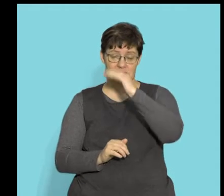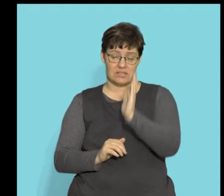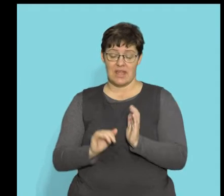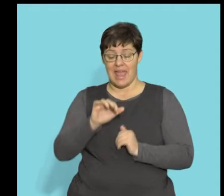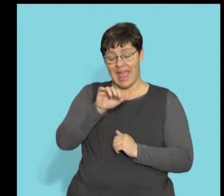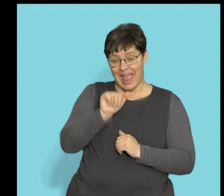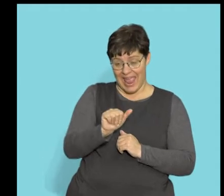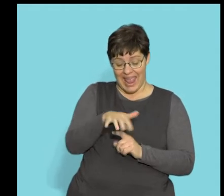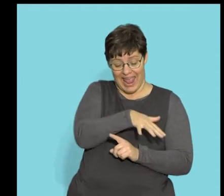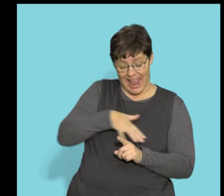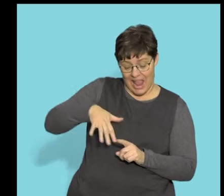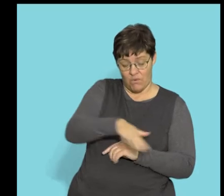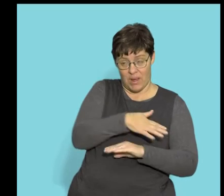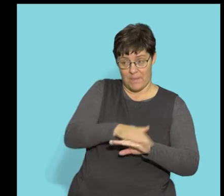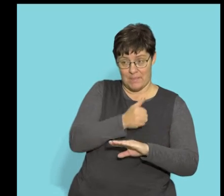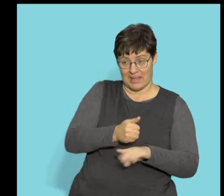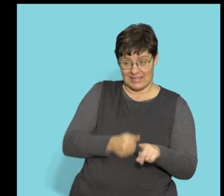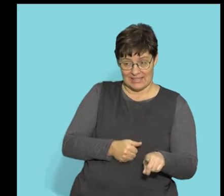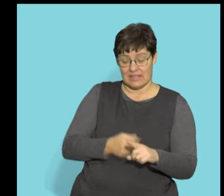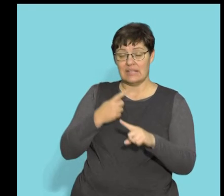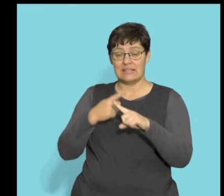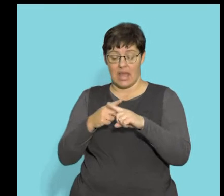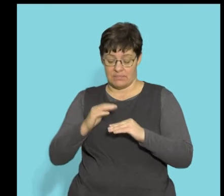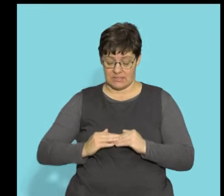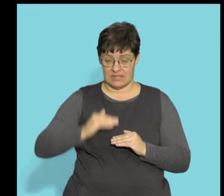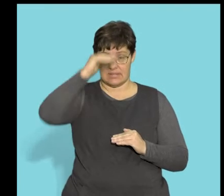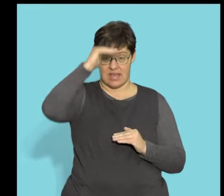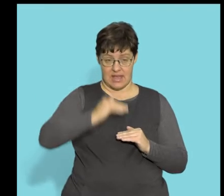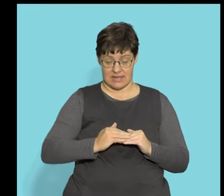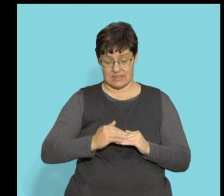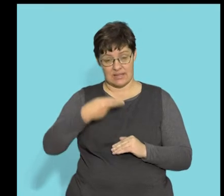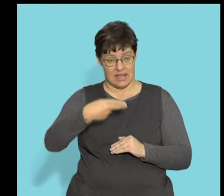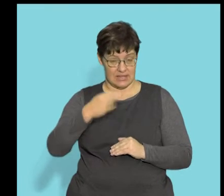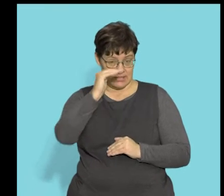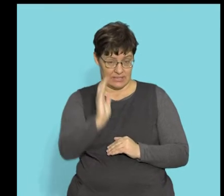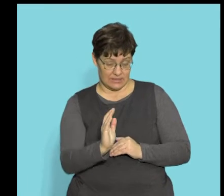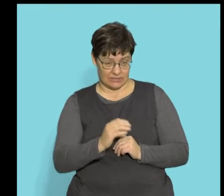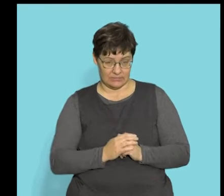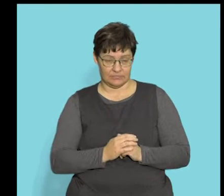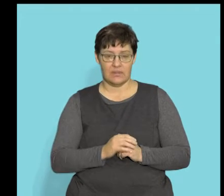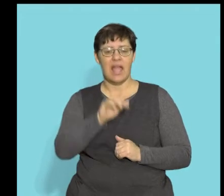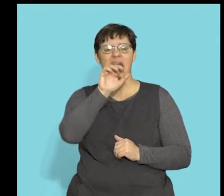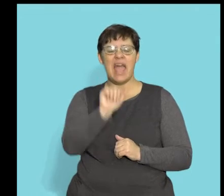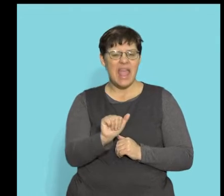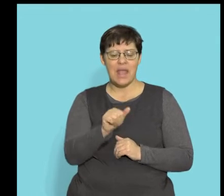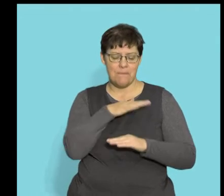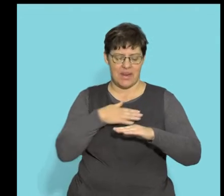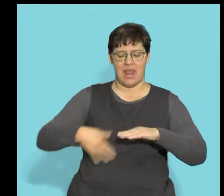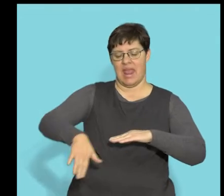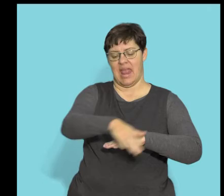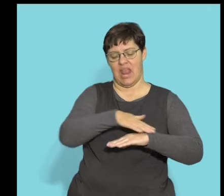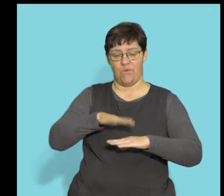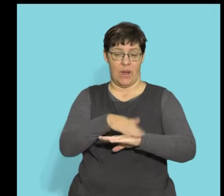the area of my base times my perpendicular height. So this is where A represents the area